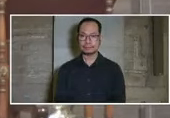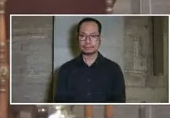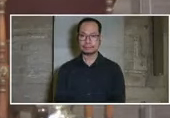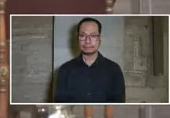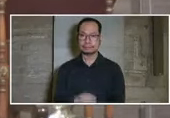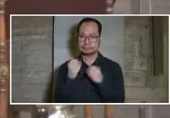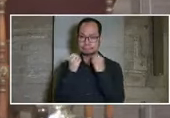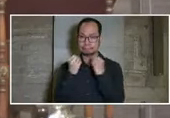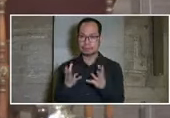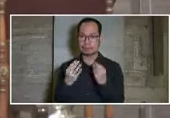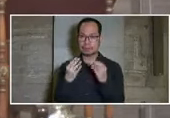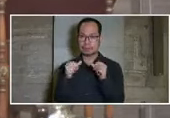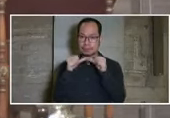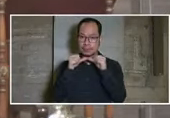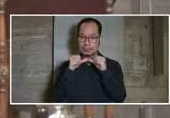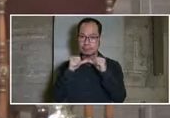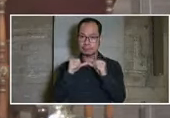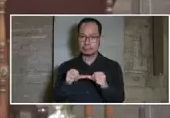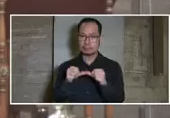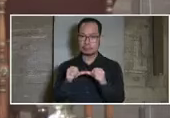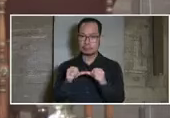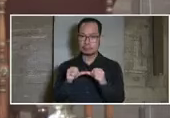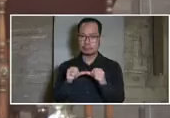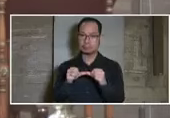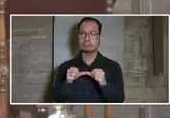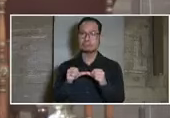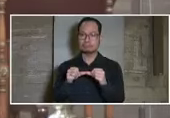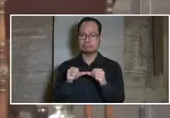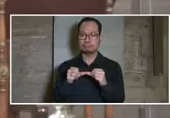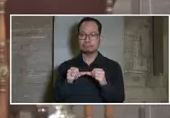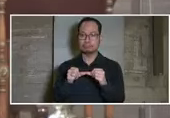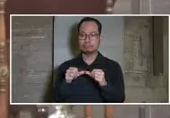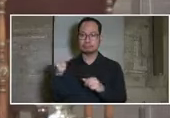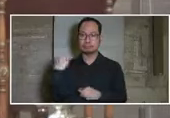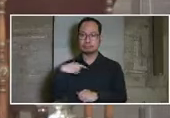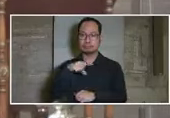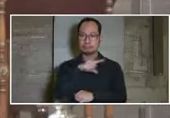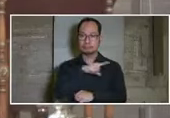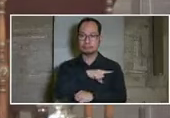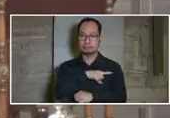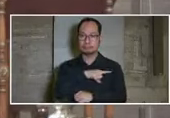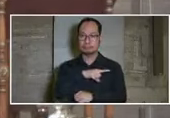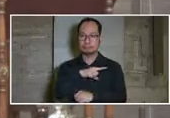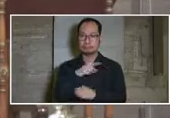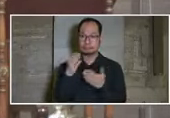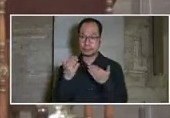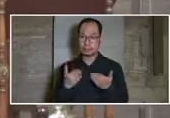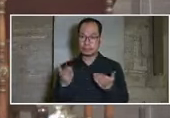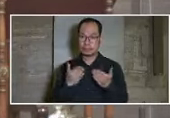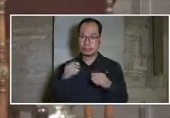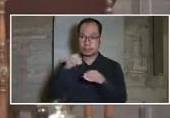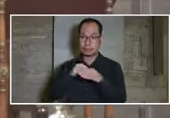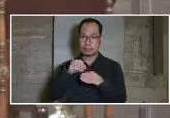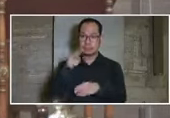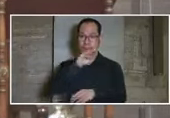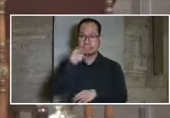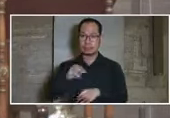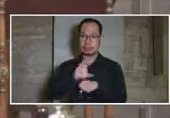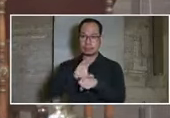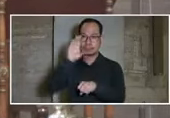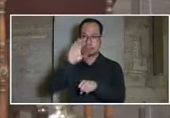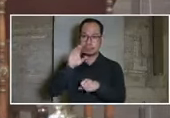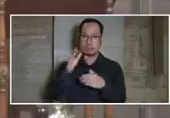At marahil patuloy at walang pagod po tayong naririto sa loob ng Manila Cathedral, and whenever you